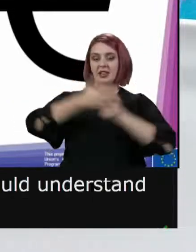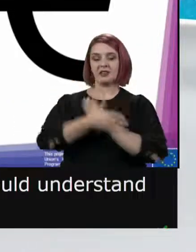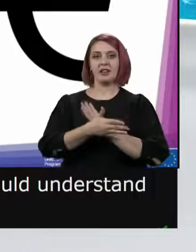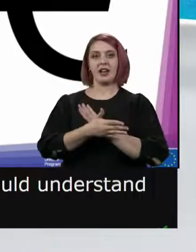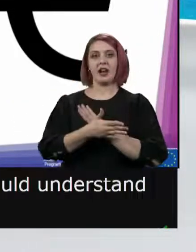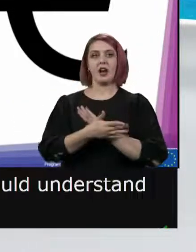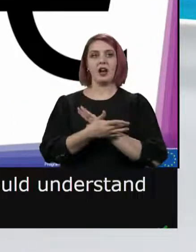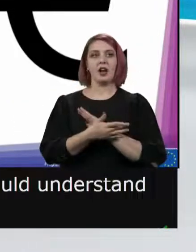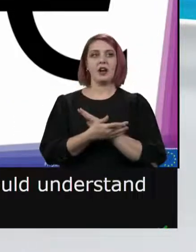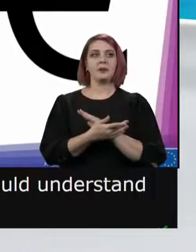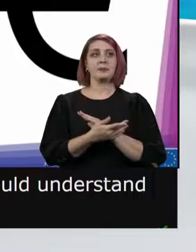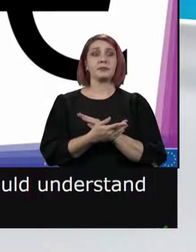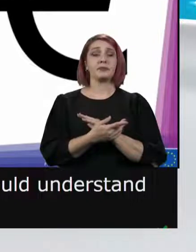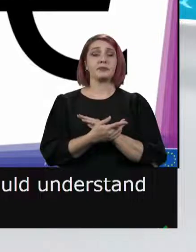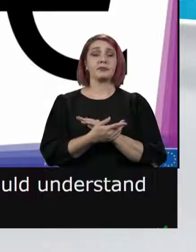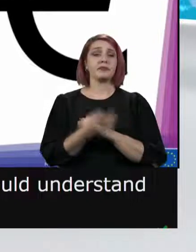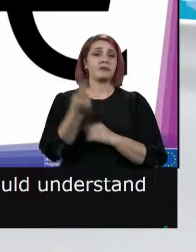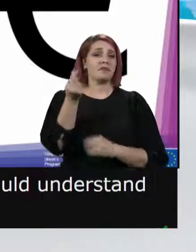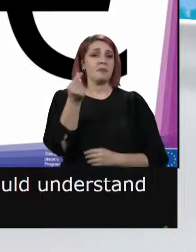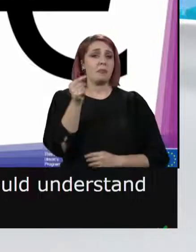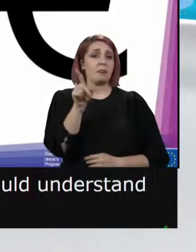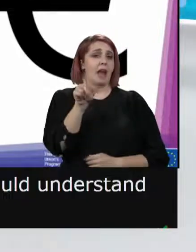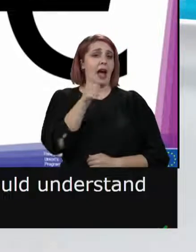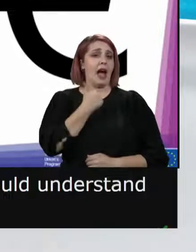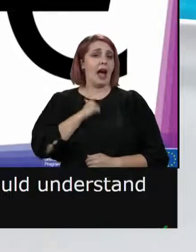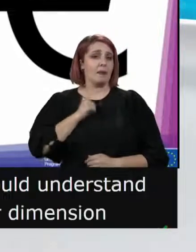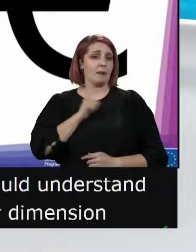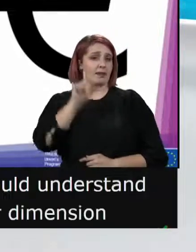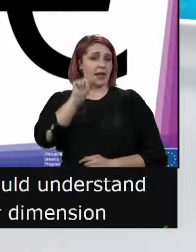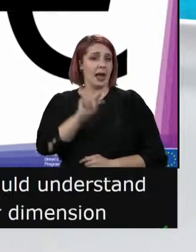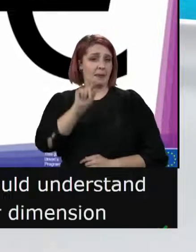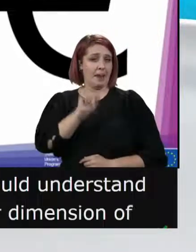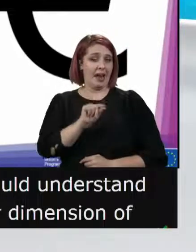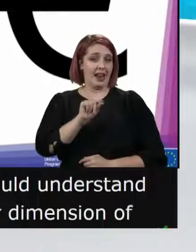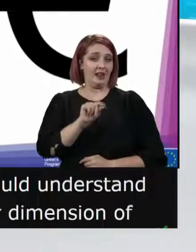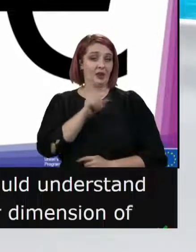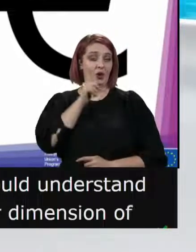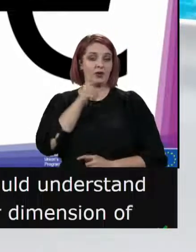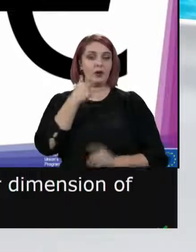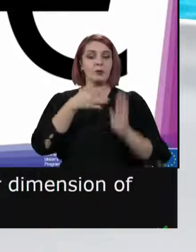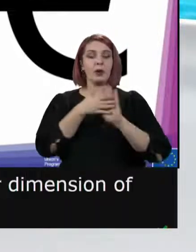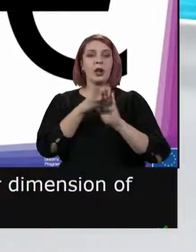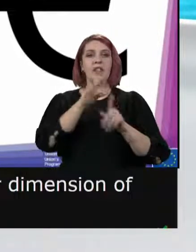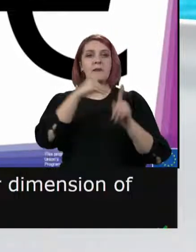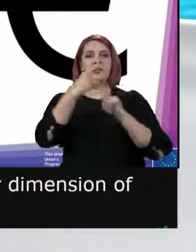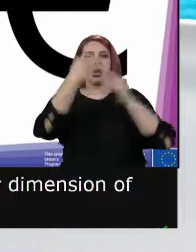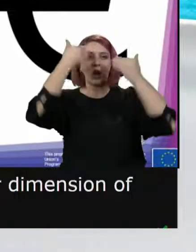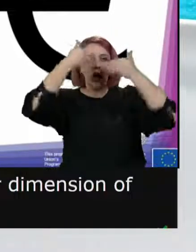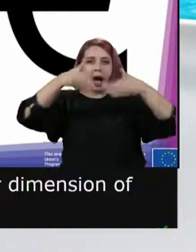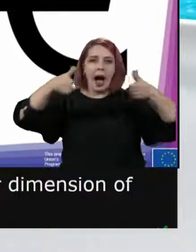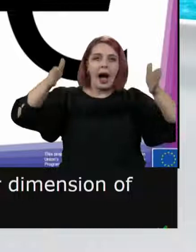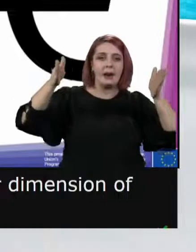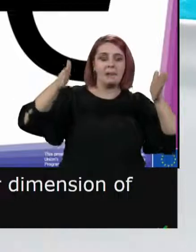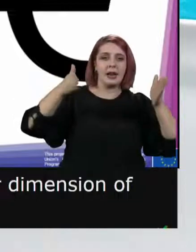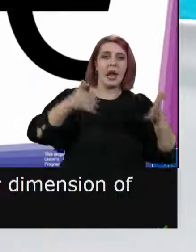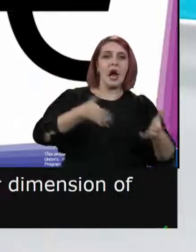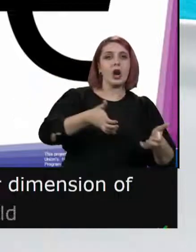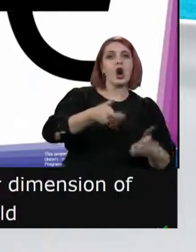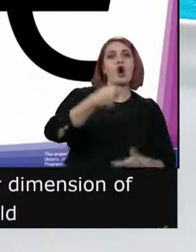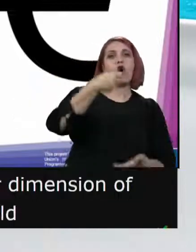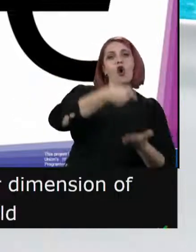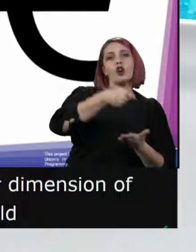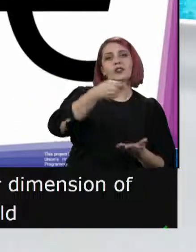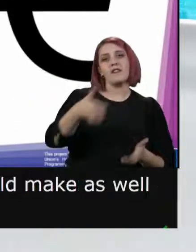that broader dimension of cost-benefit analysis and the savings that we would make, as well as the expenses